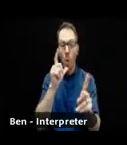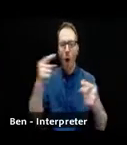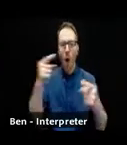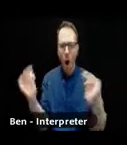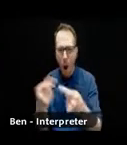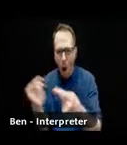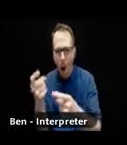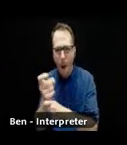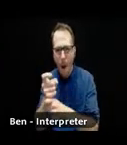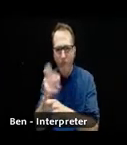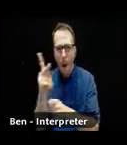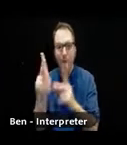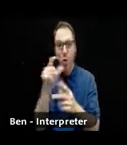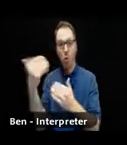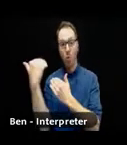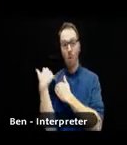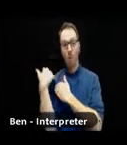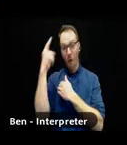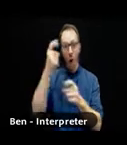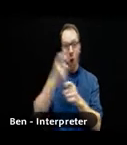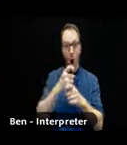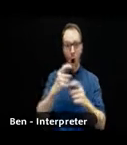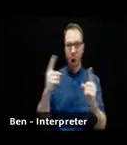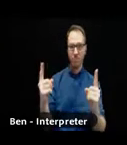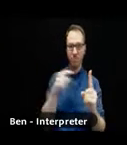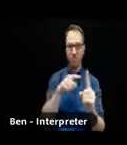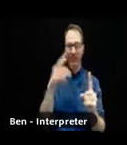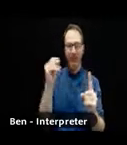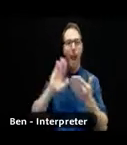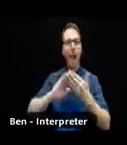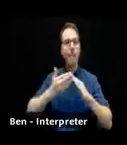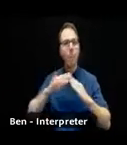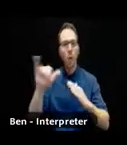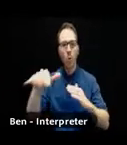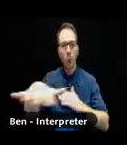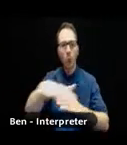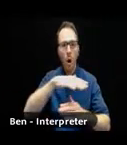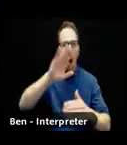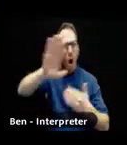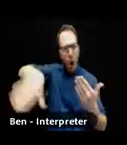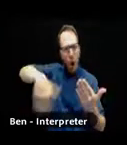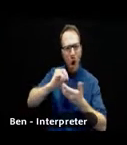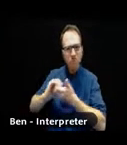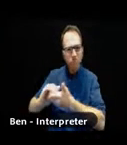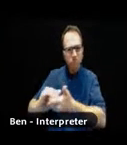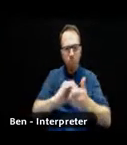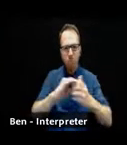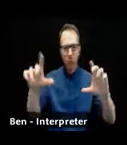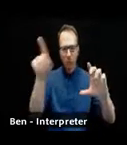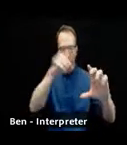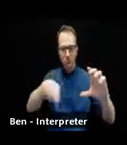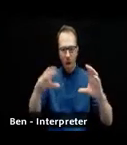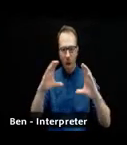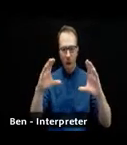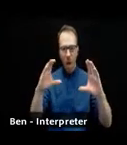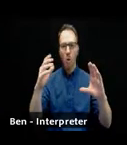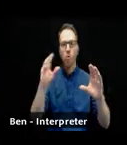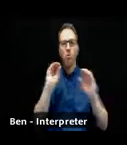are responsible for that harm, as well as the community, can all walk away from a restorative justice experience